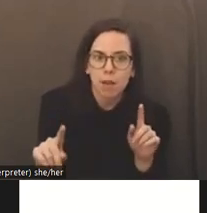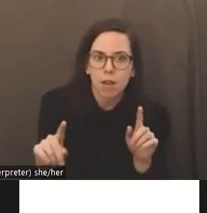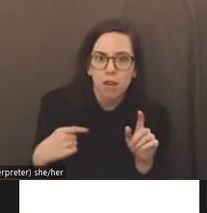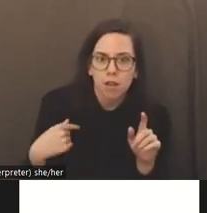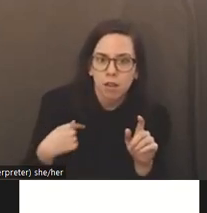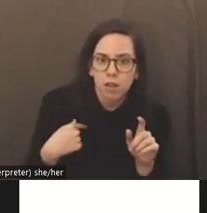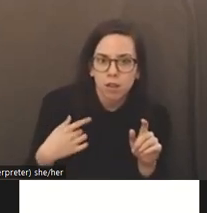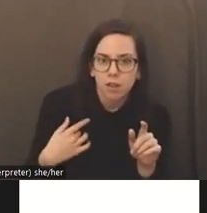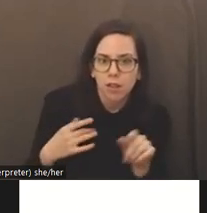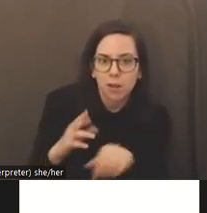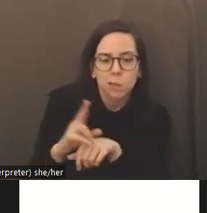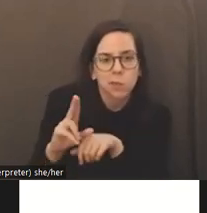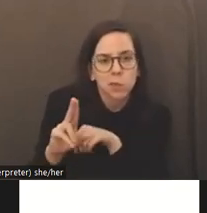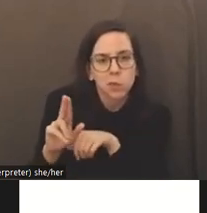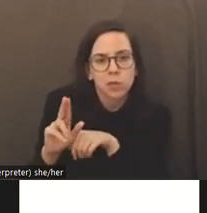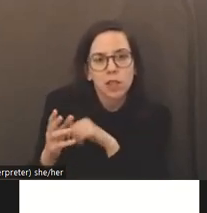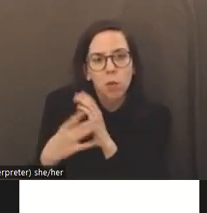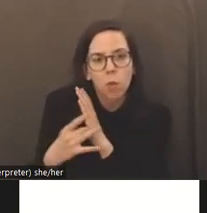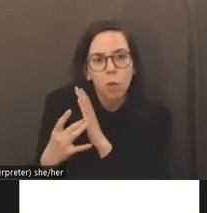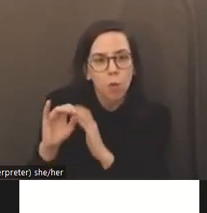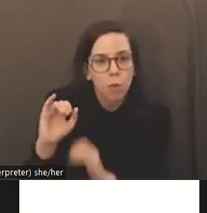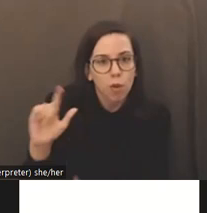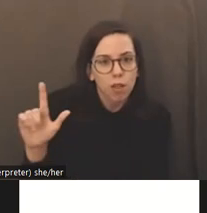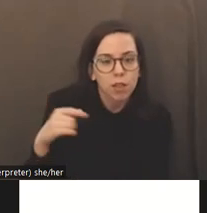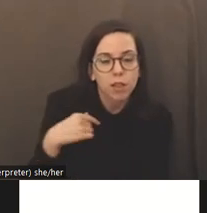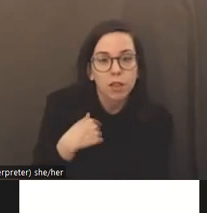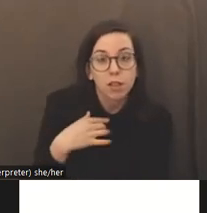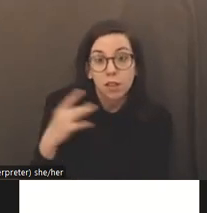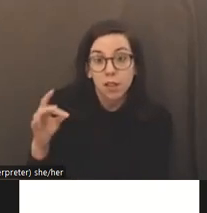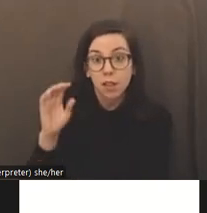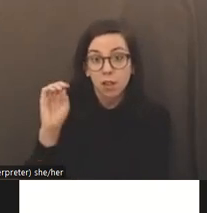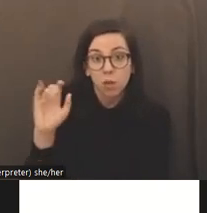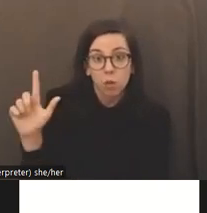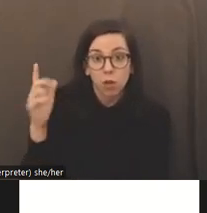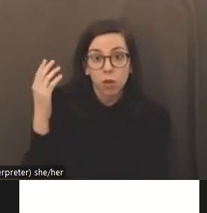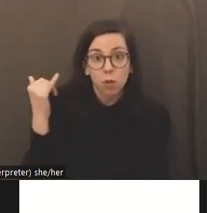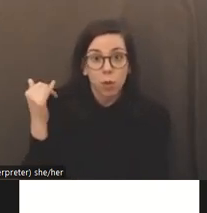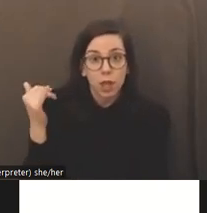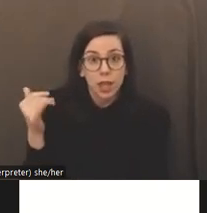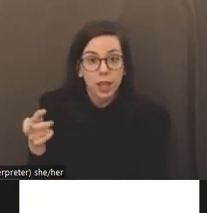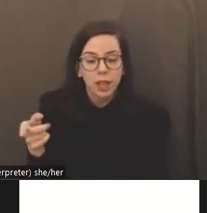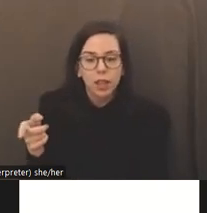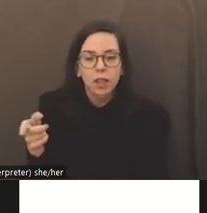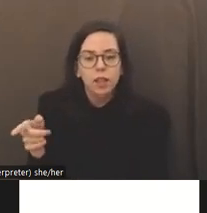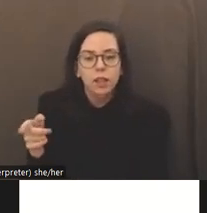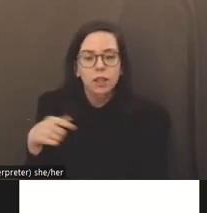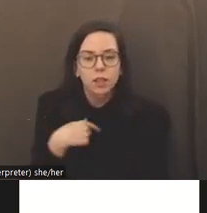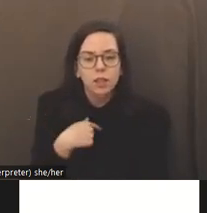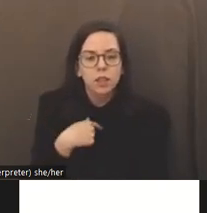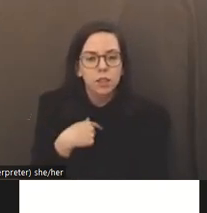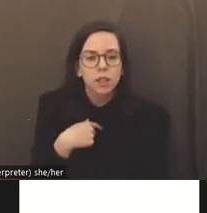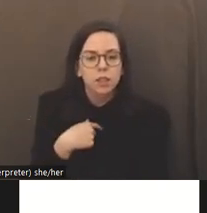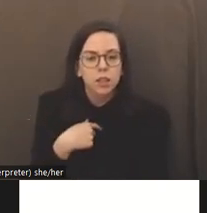with oils. But I like oil specifically because I can express